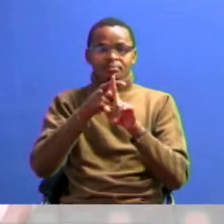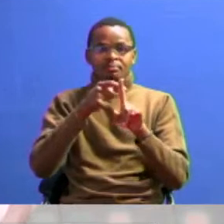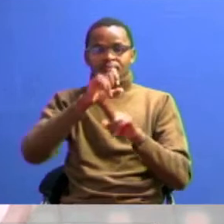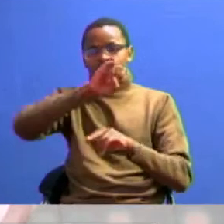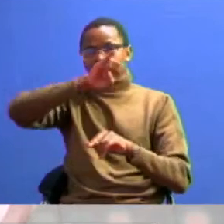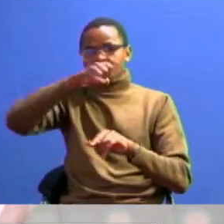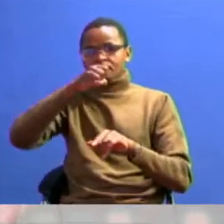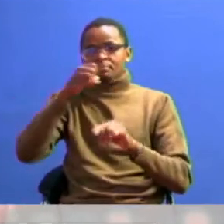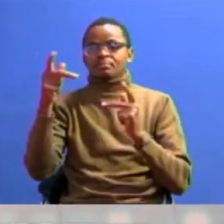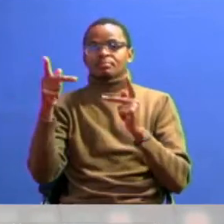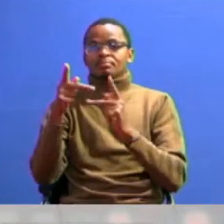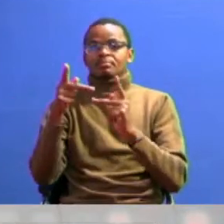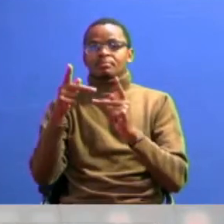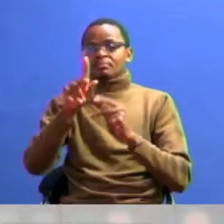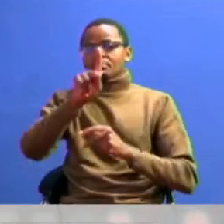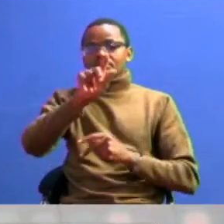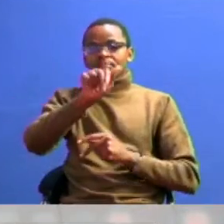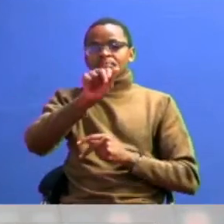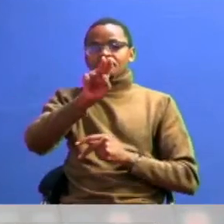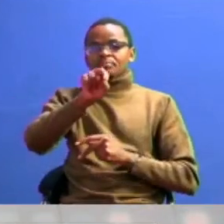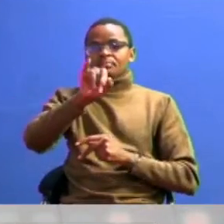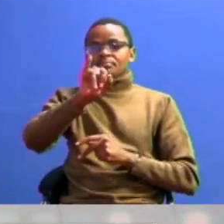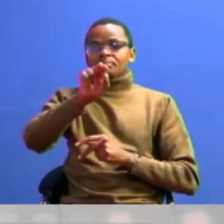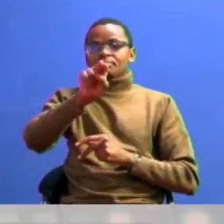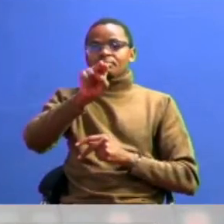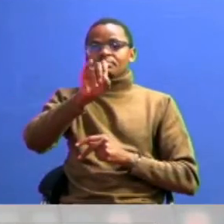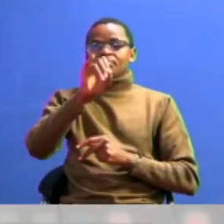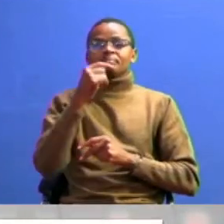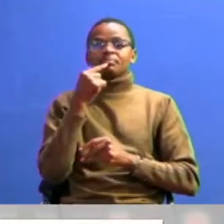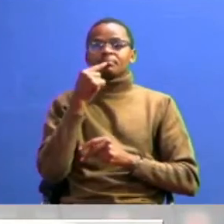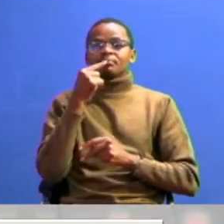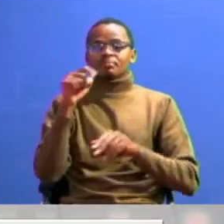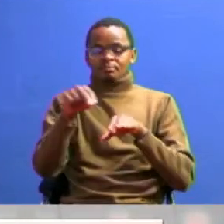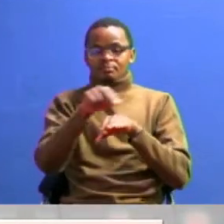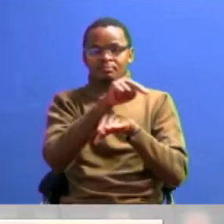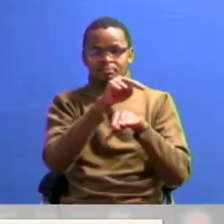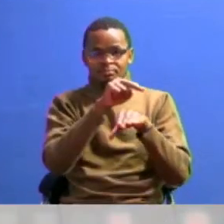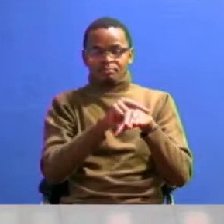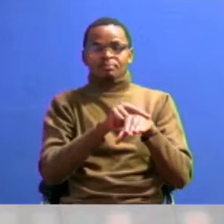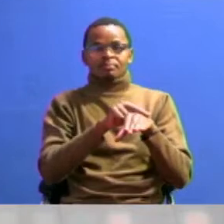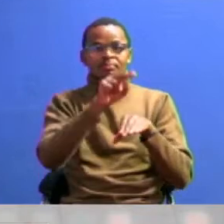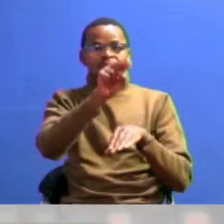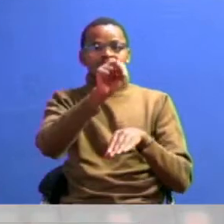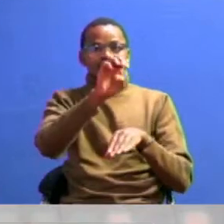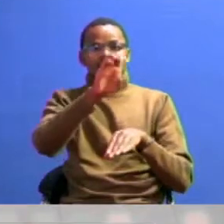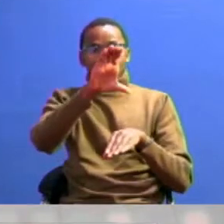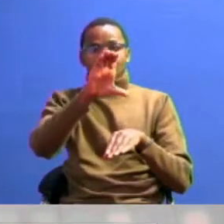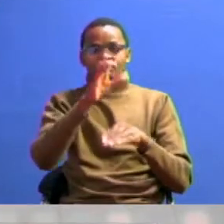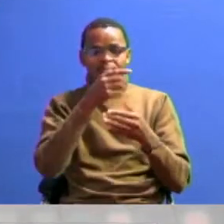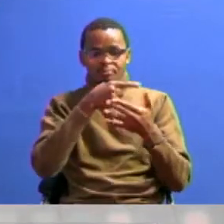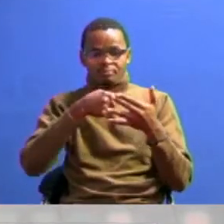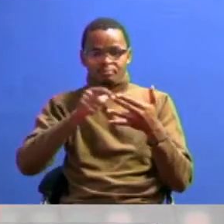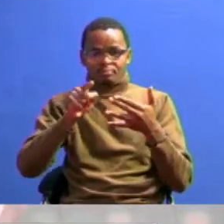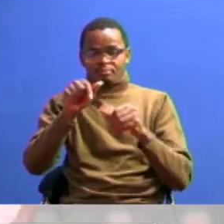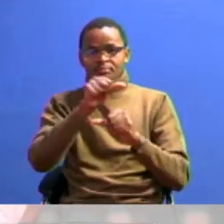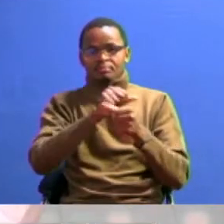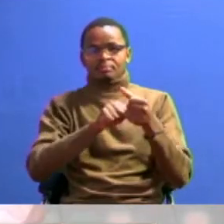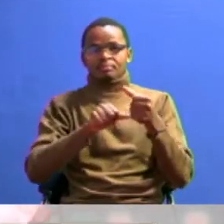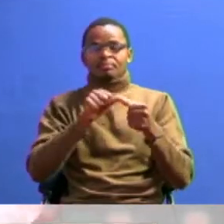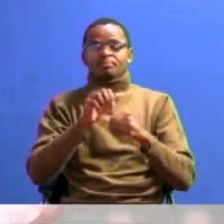Jubilee Party. Nikega-led faction argues that the National Executive Committee had approved their action.